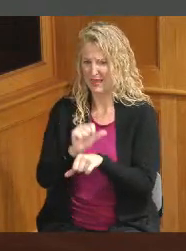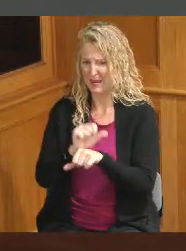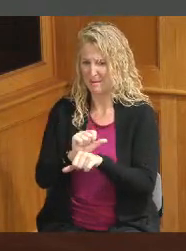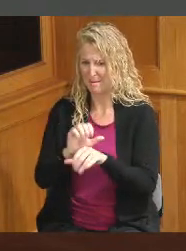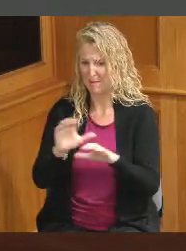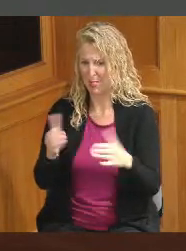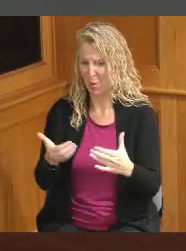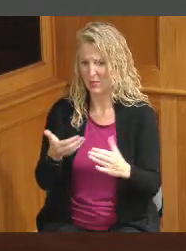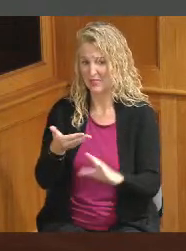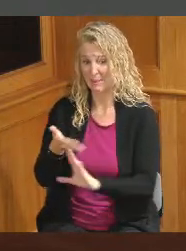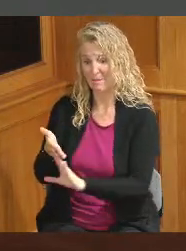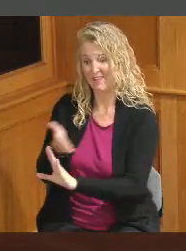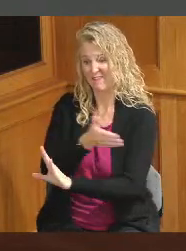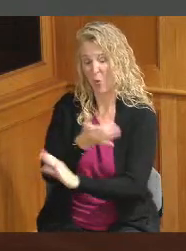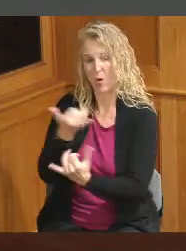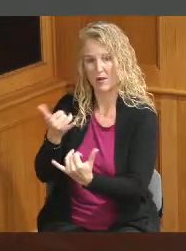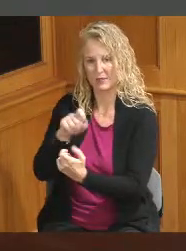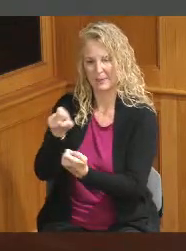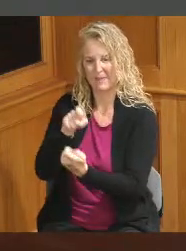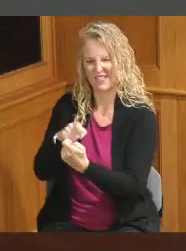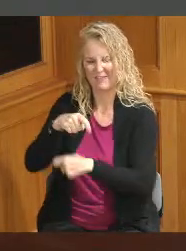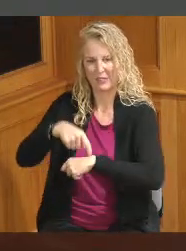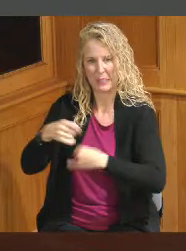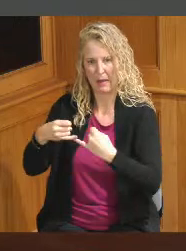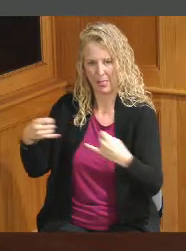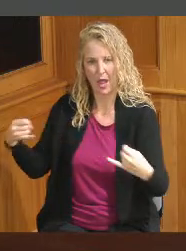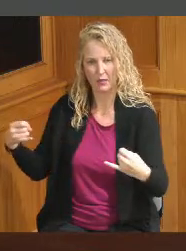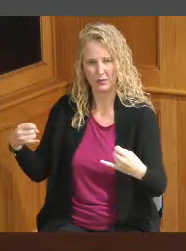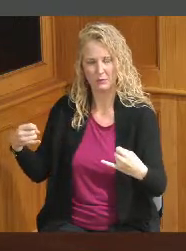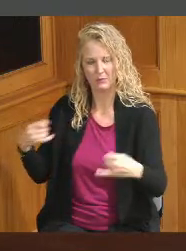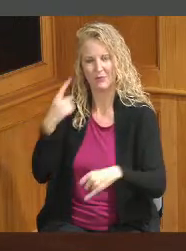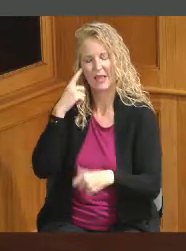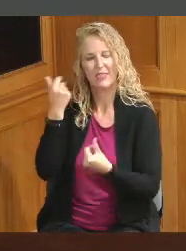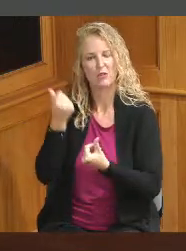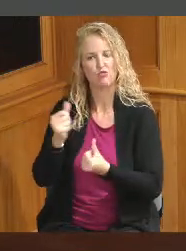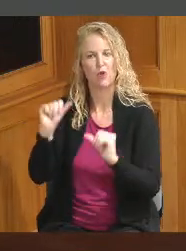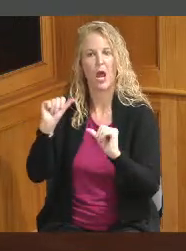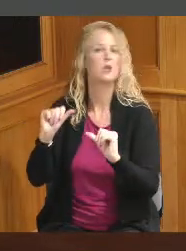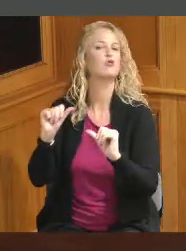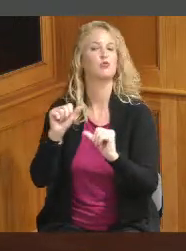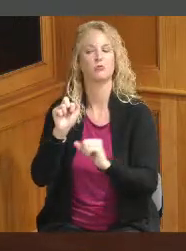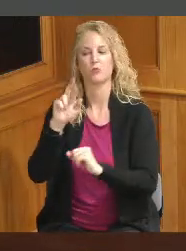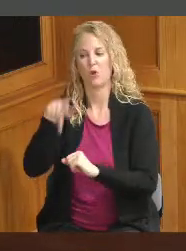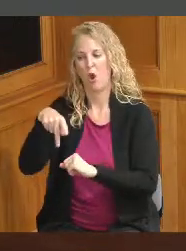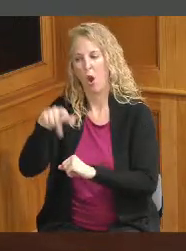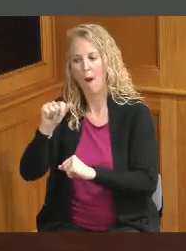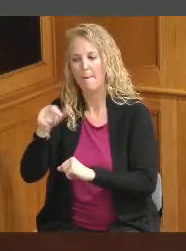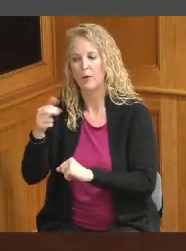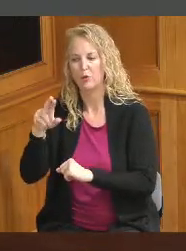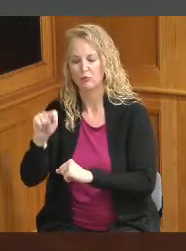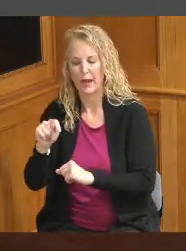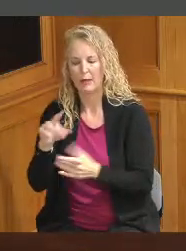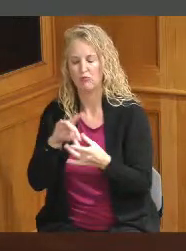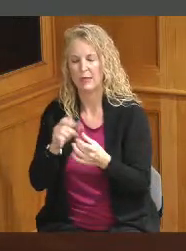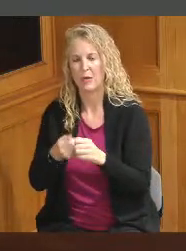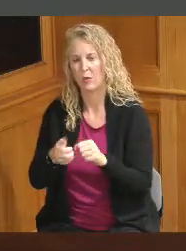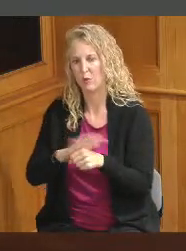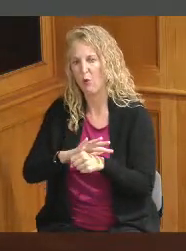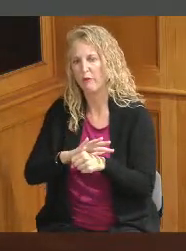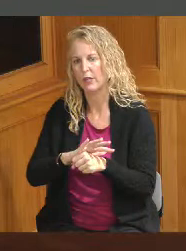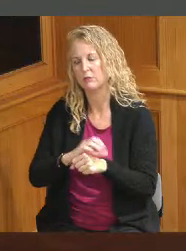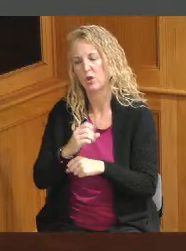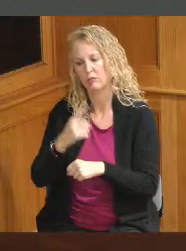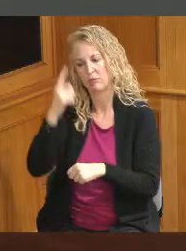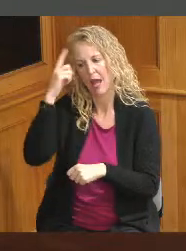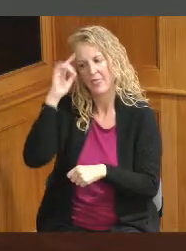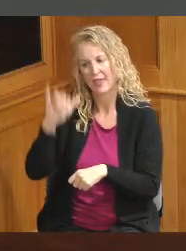on or before this time period, because I think they were trying to, you know, this is an ARPA grant, somewhat COVID-related, that type of thing. So I think